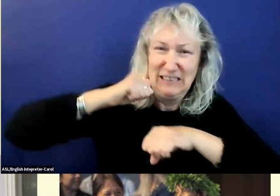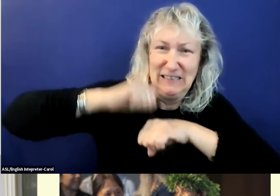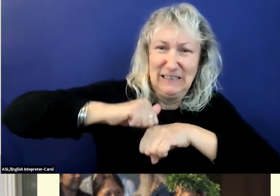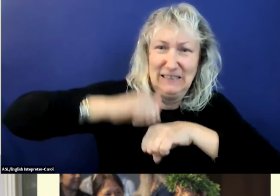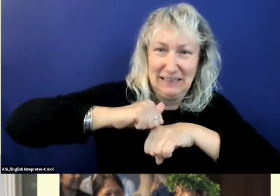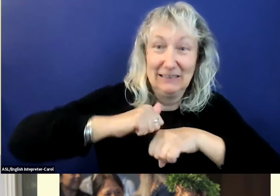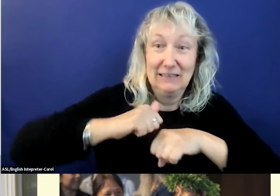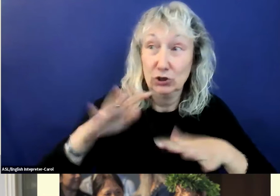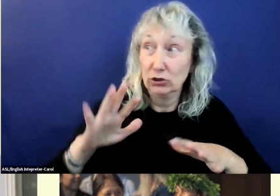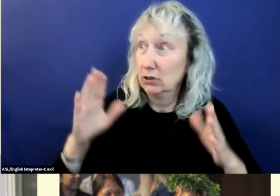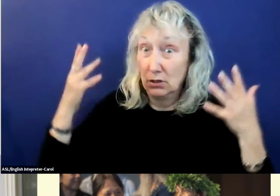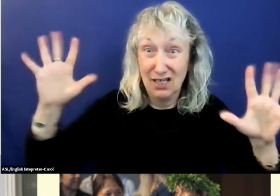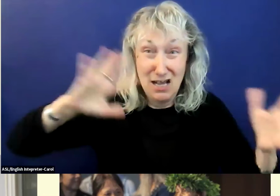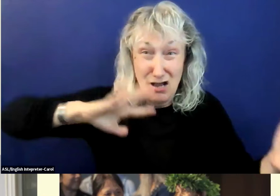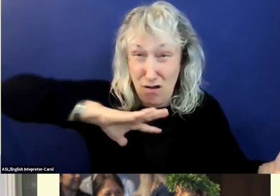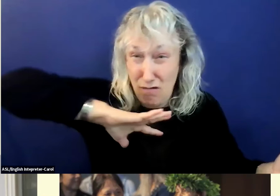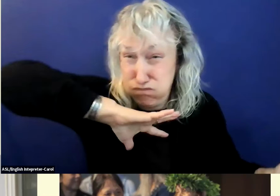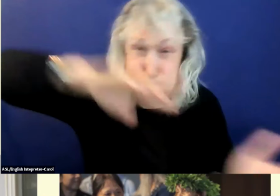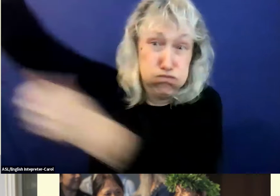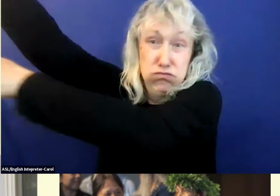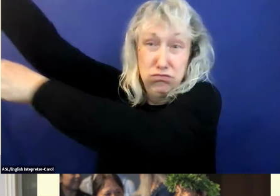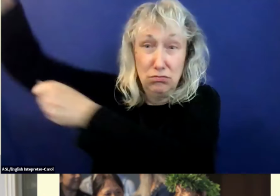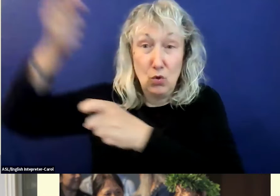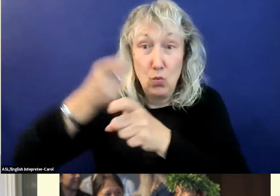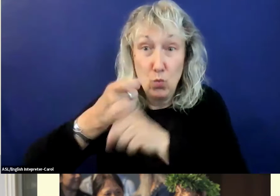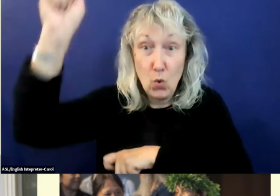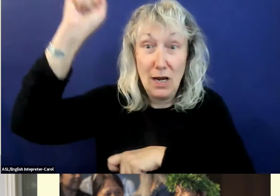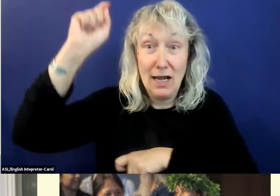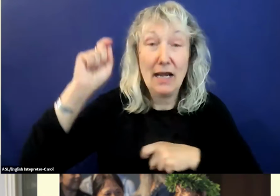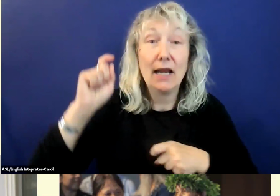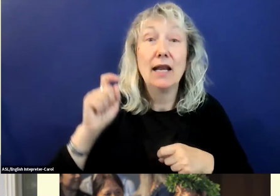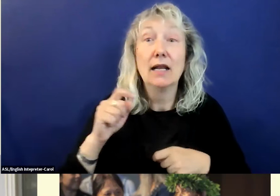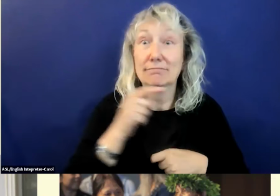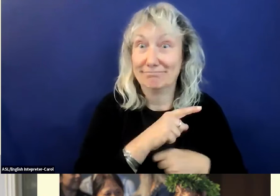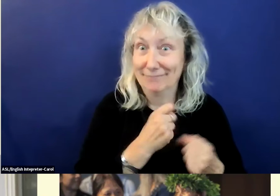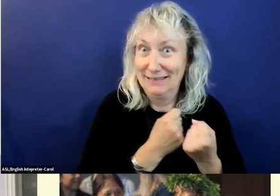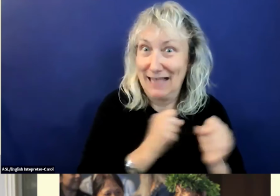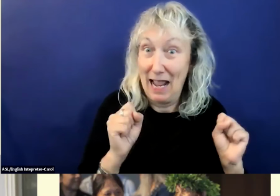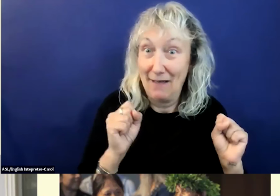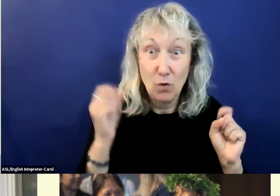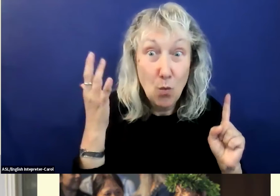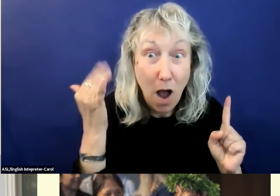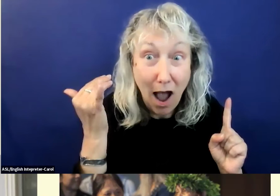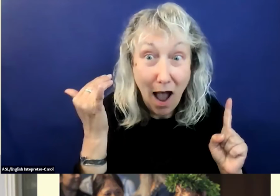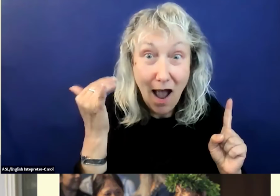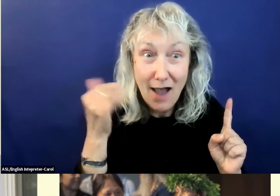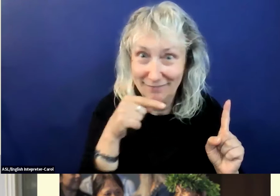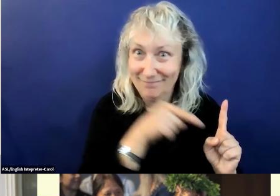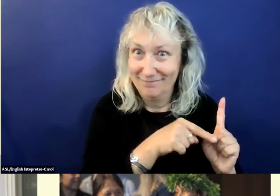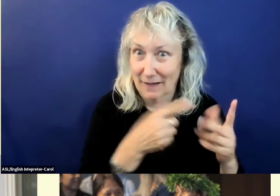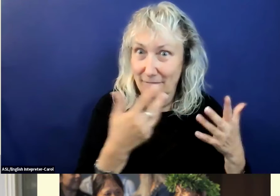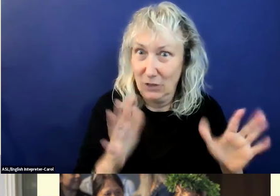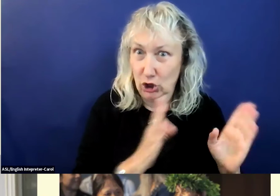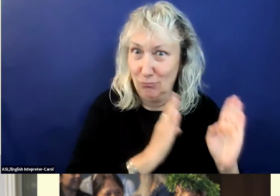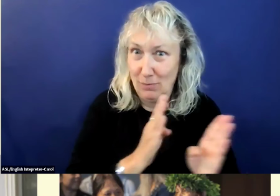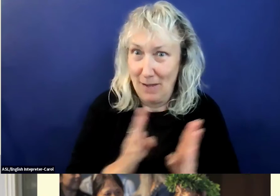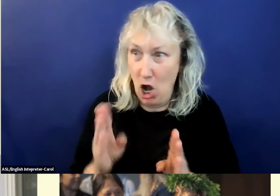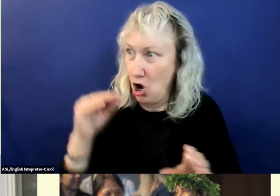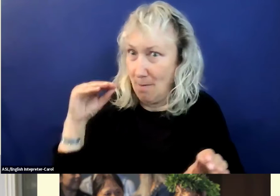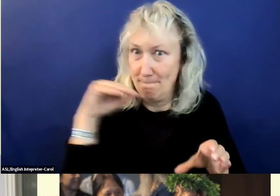hurricane, they were able to be saved before the help got to them. They were saved by this food, the